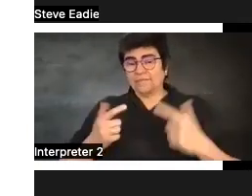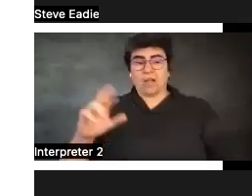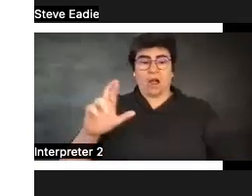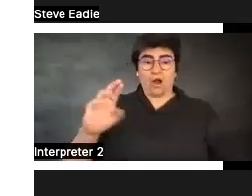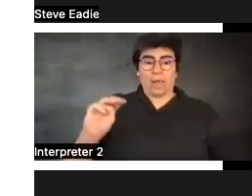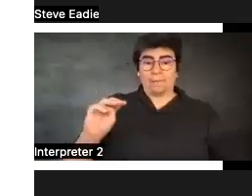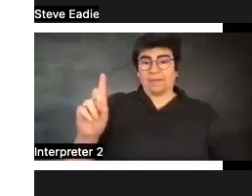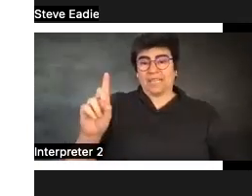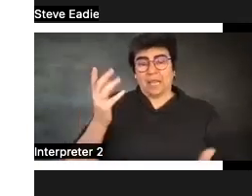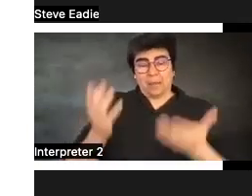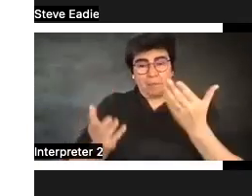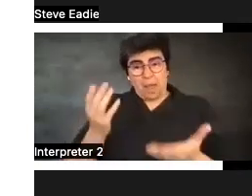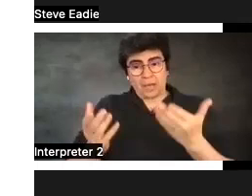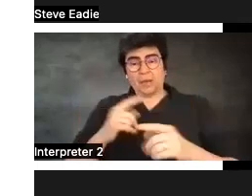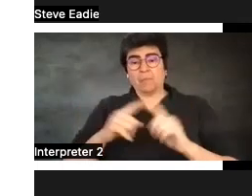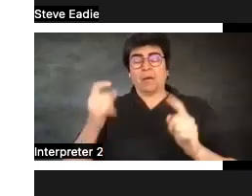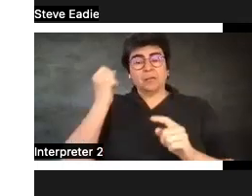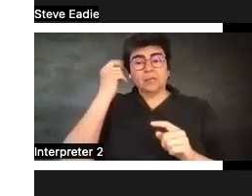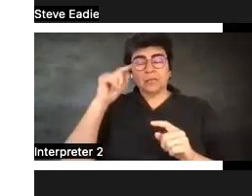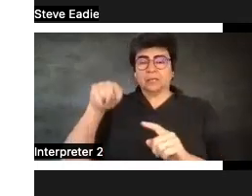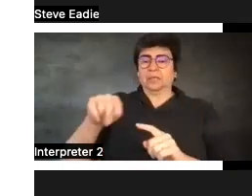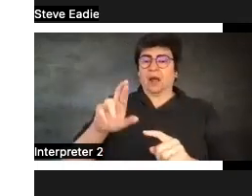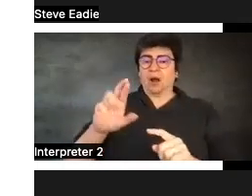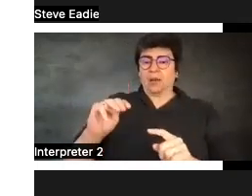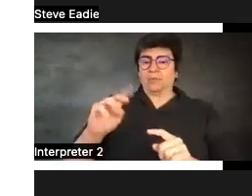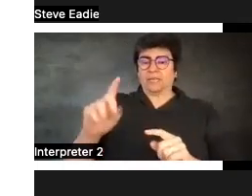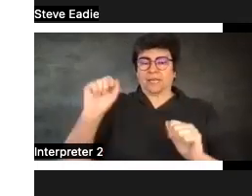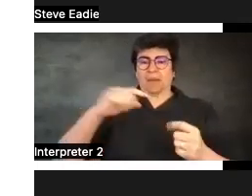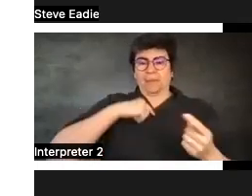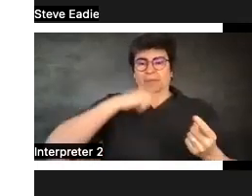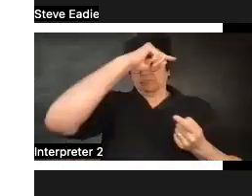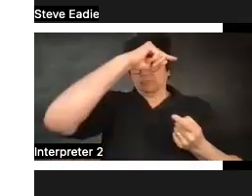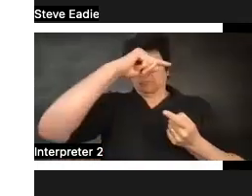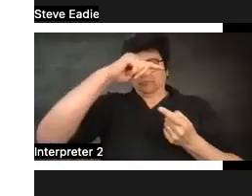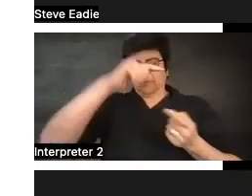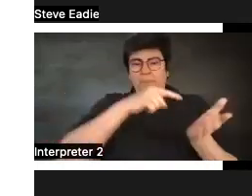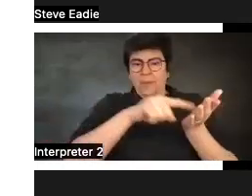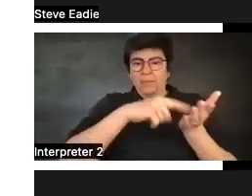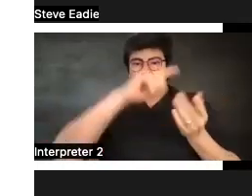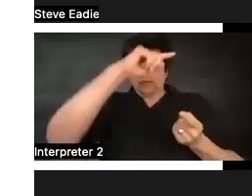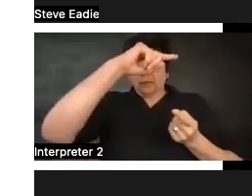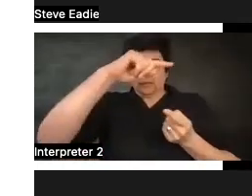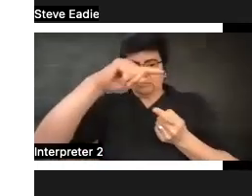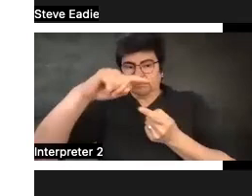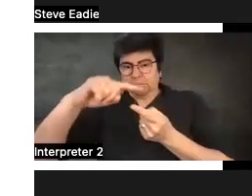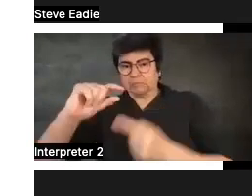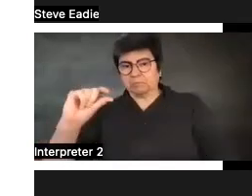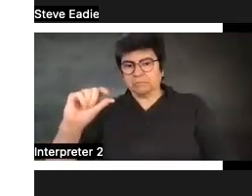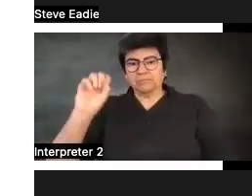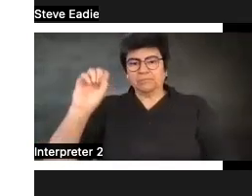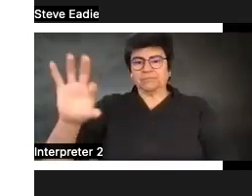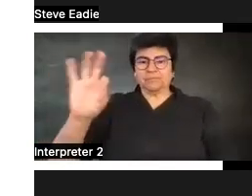might, however, the RMD can be a dwindling amount so that towards the end, there's very, very little being paid